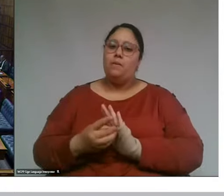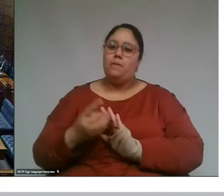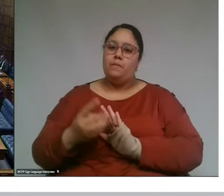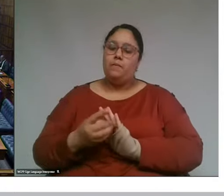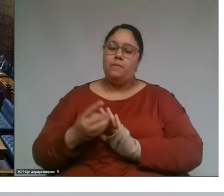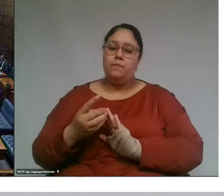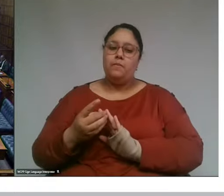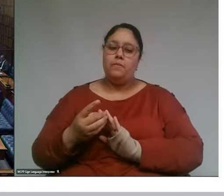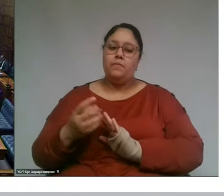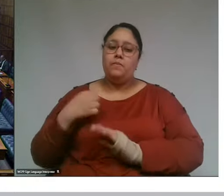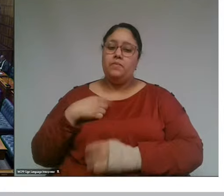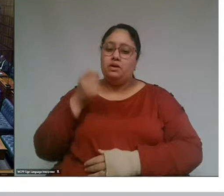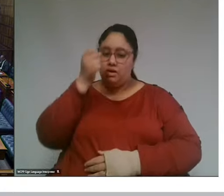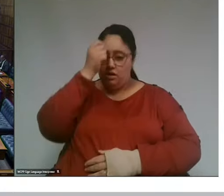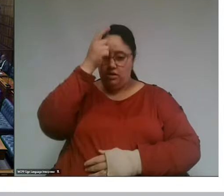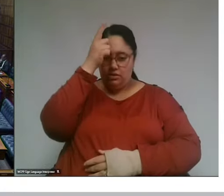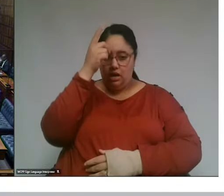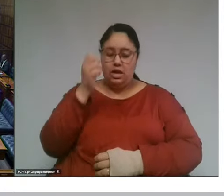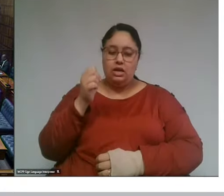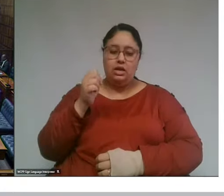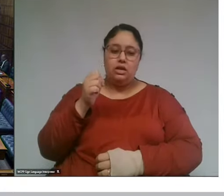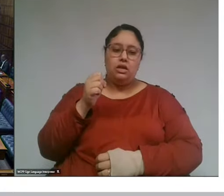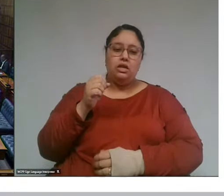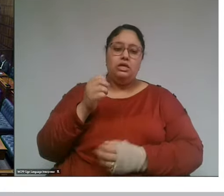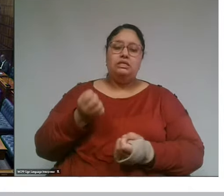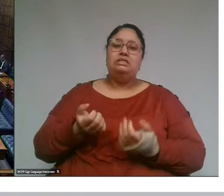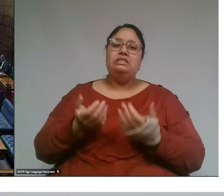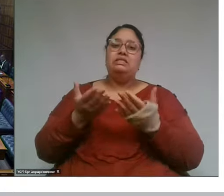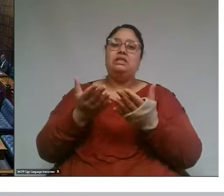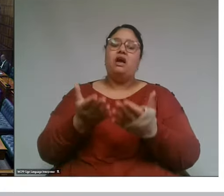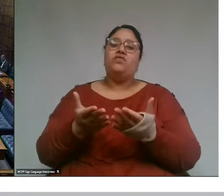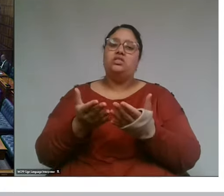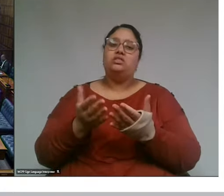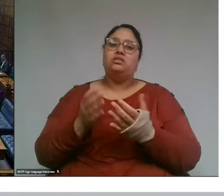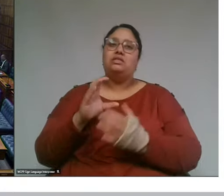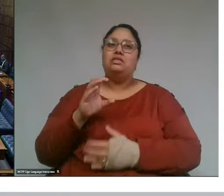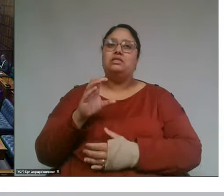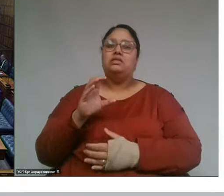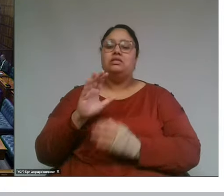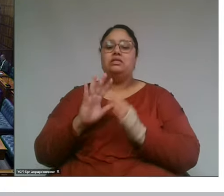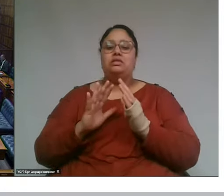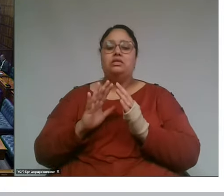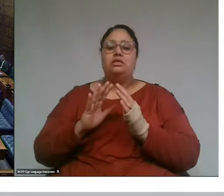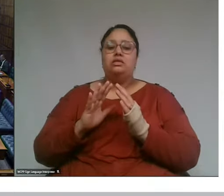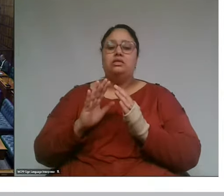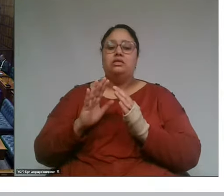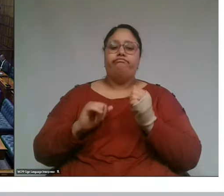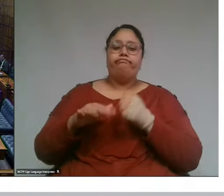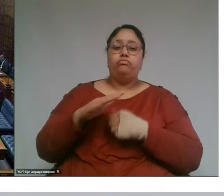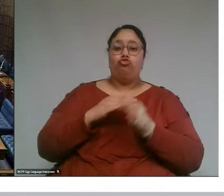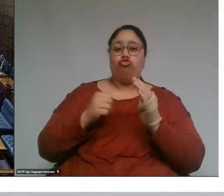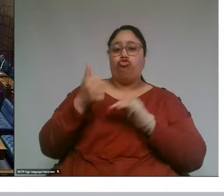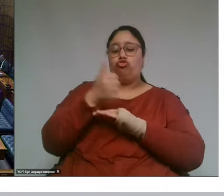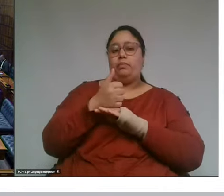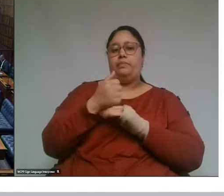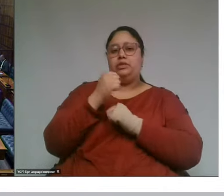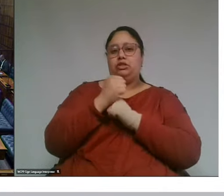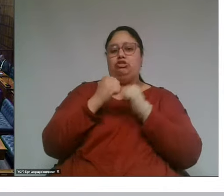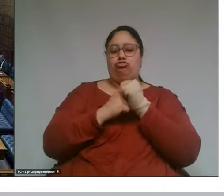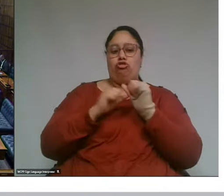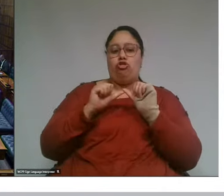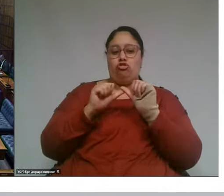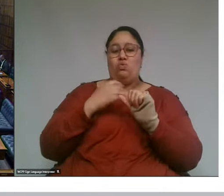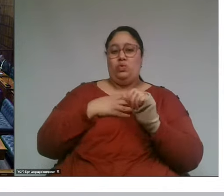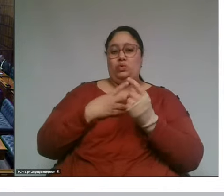understanding is you're putting in civil services but you also want to continue and put up top structures now